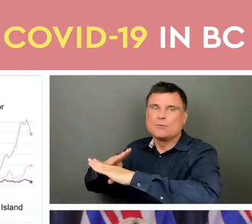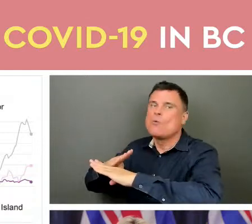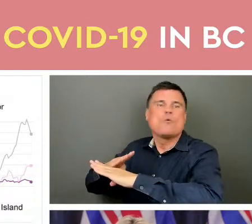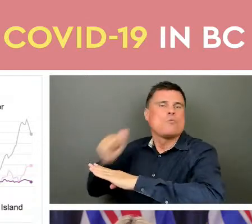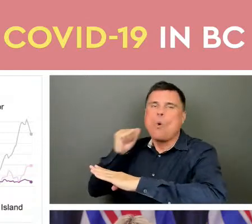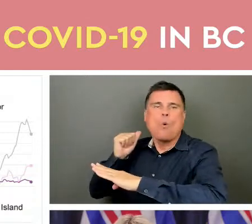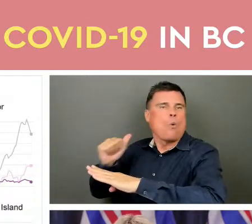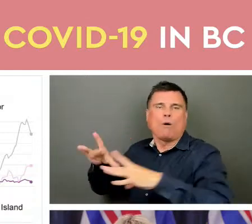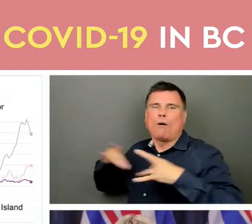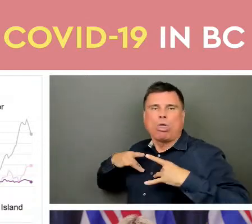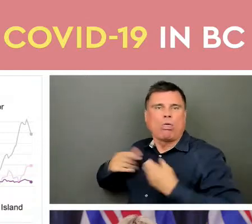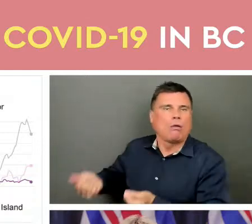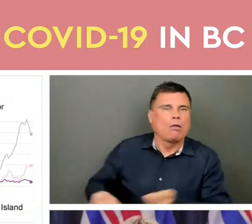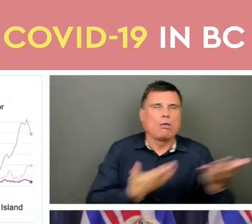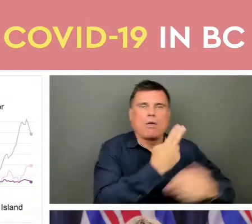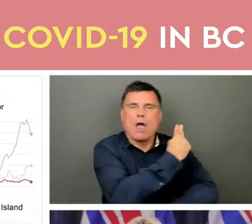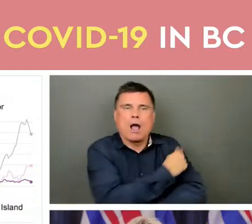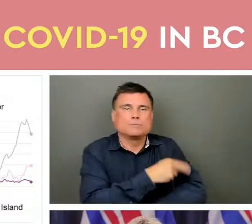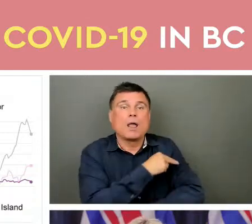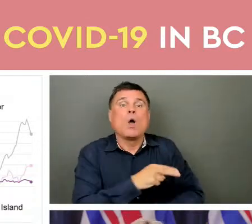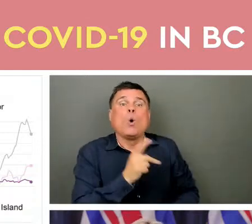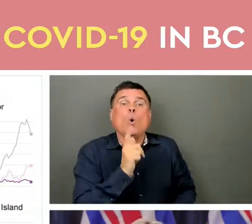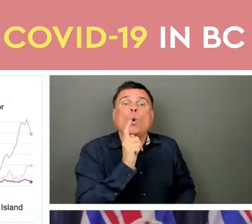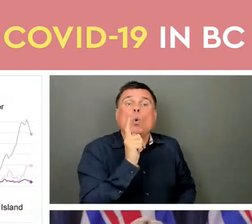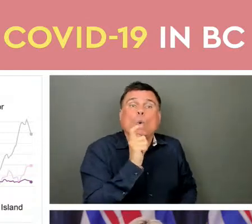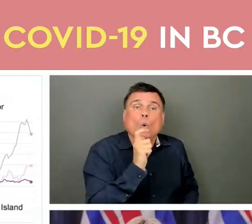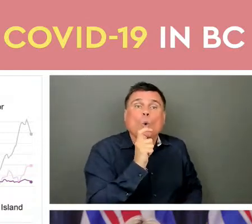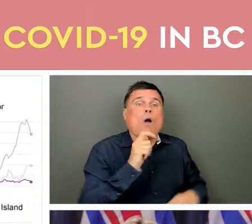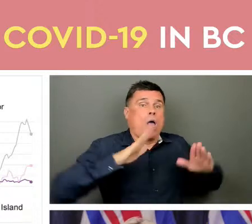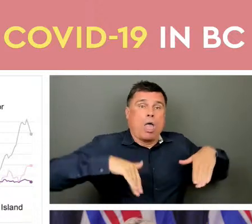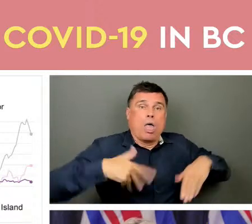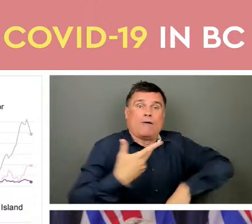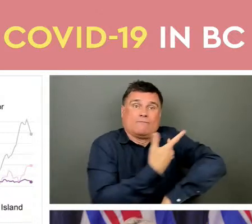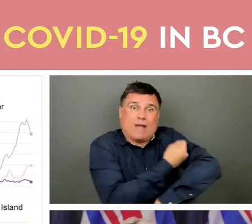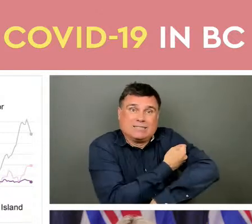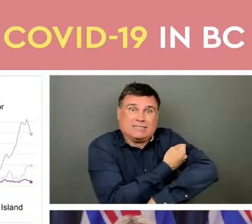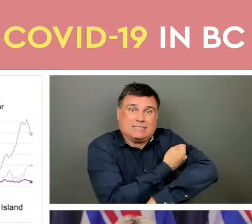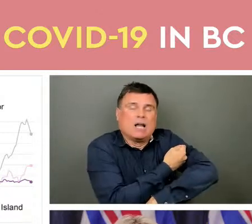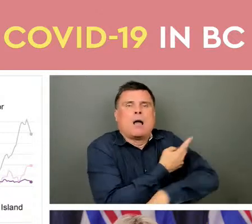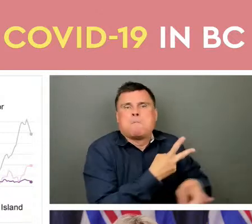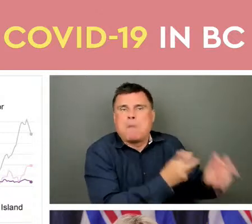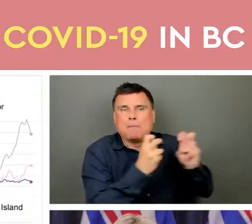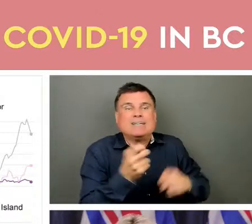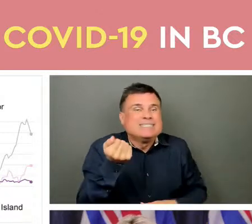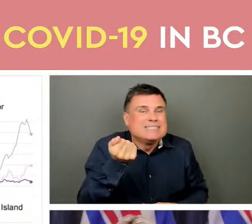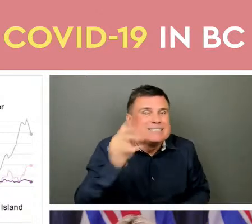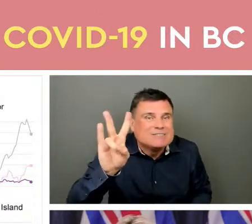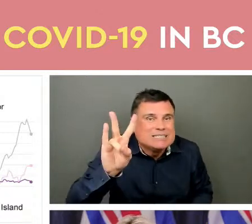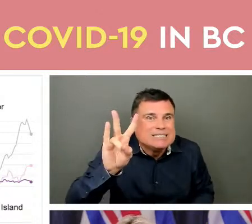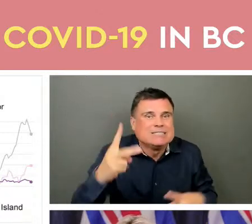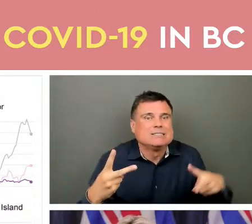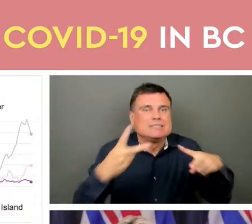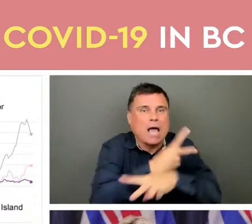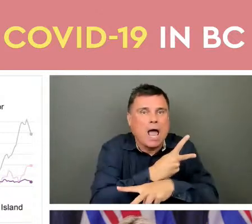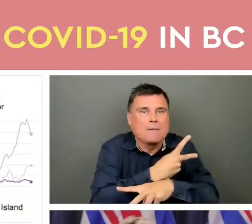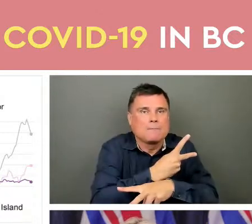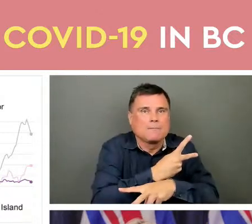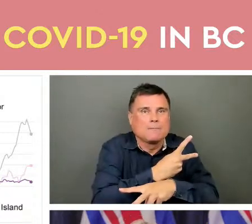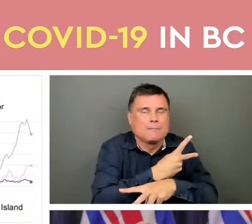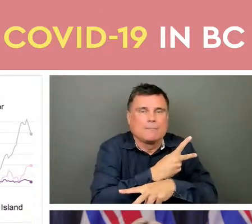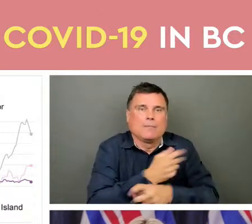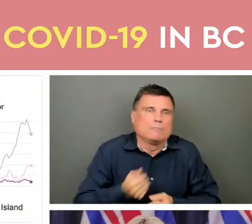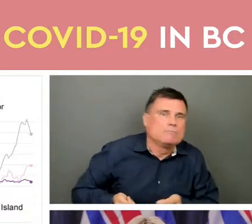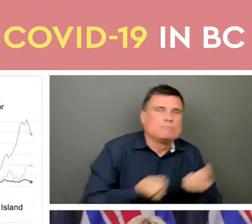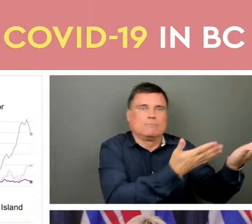the unvaccinated, it's 17 times higher than somebody who has received both doses of vaccine.